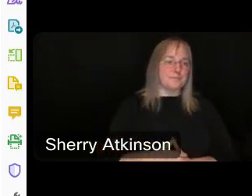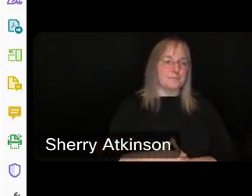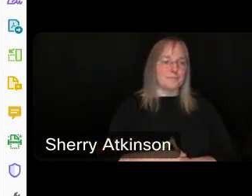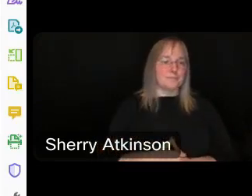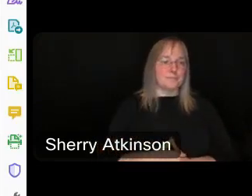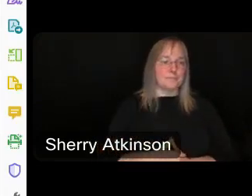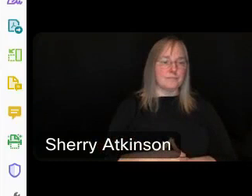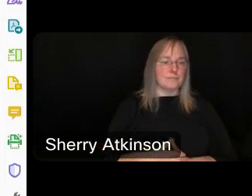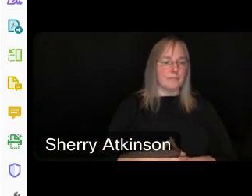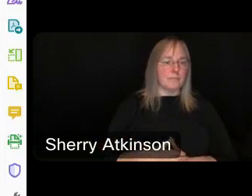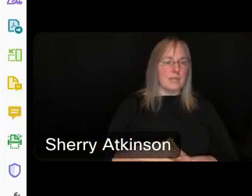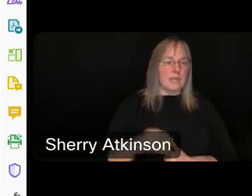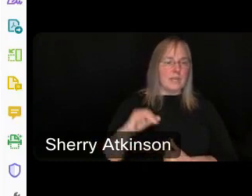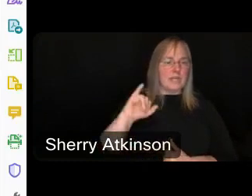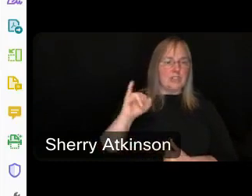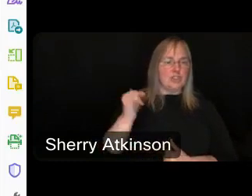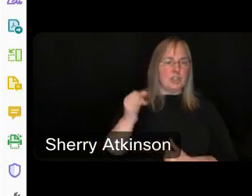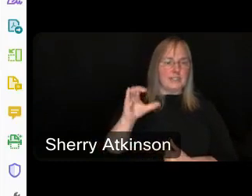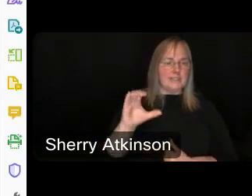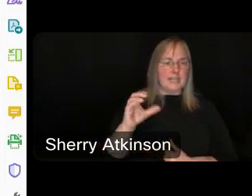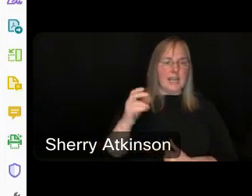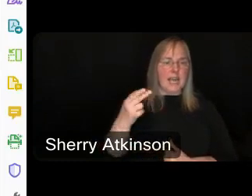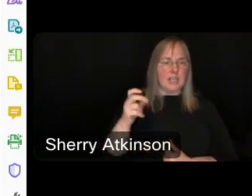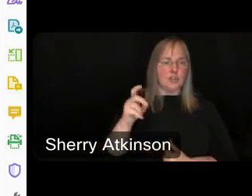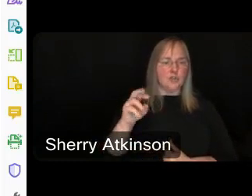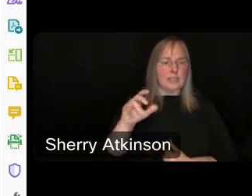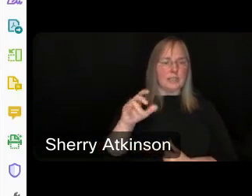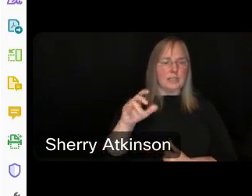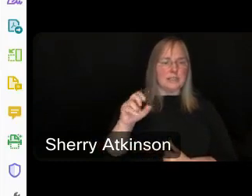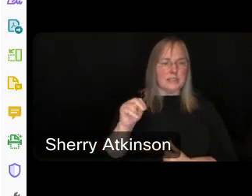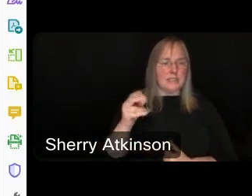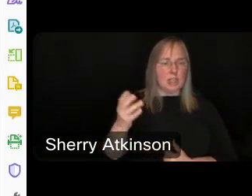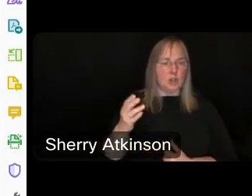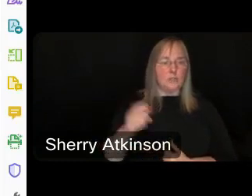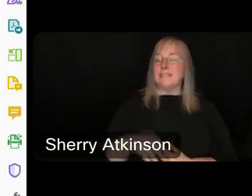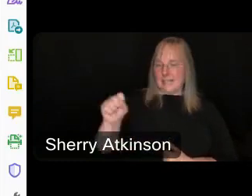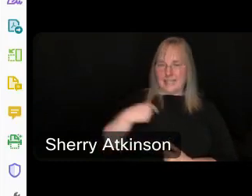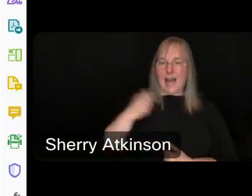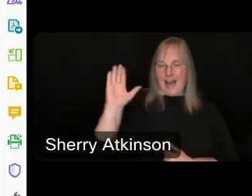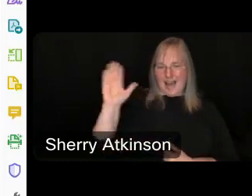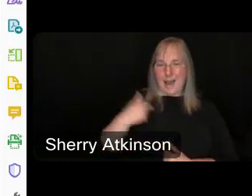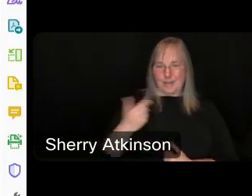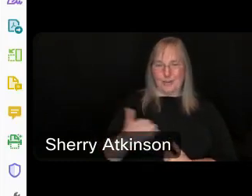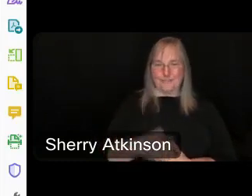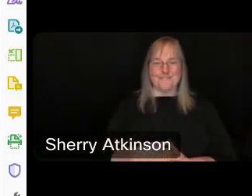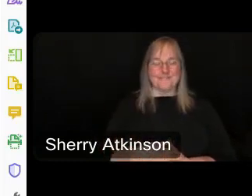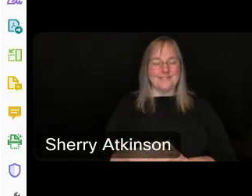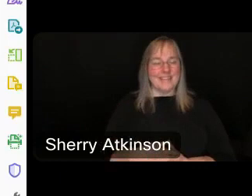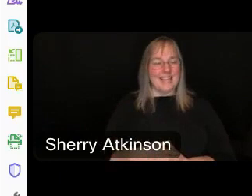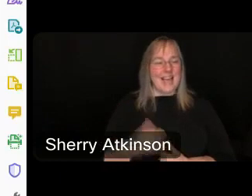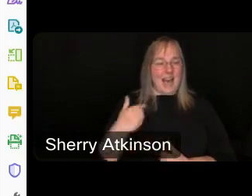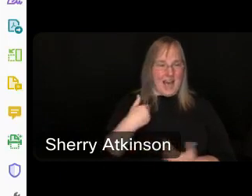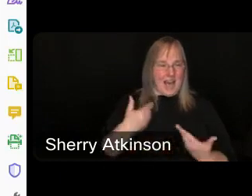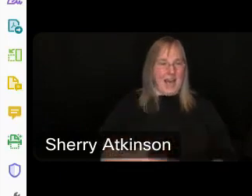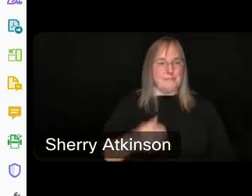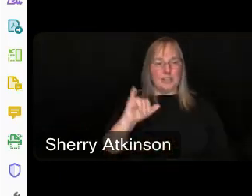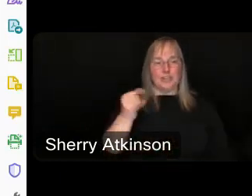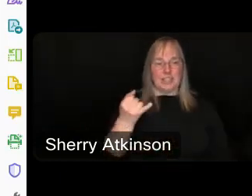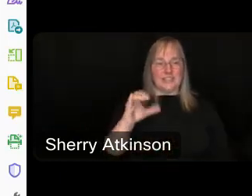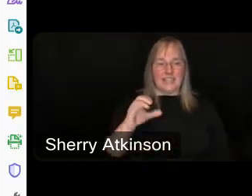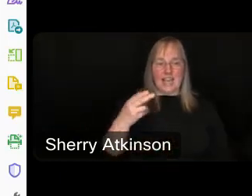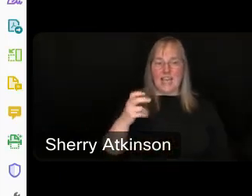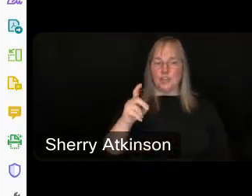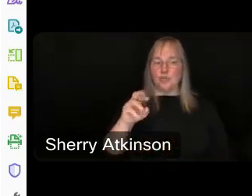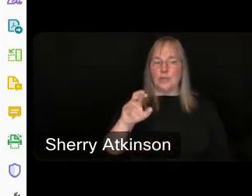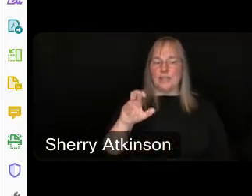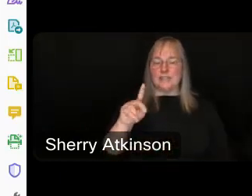Is JC Hendrickson there? Yeah, hi, I'm here. Okay, go ahead. Hi, JC Hendrickson. I've been on